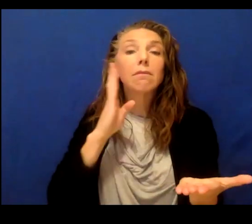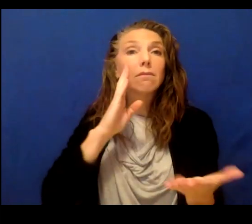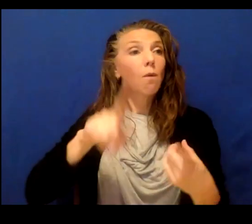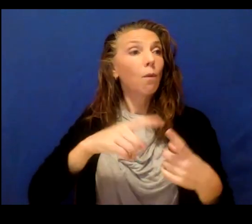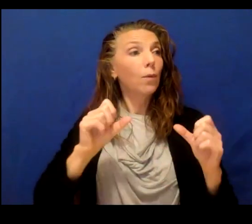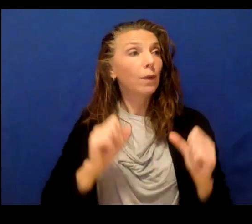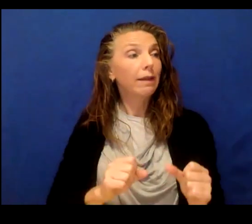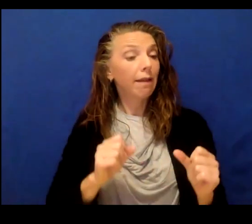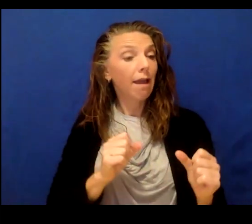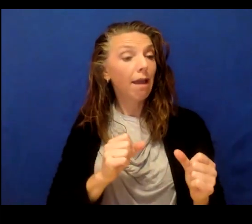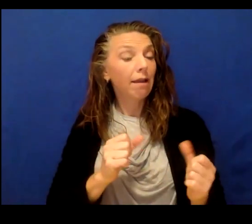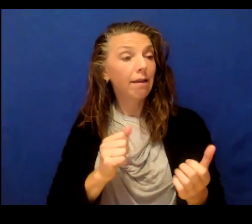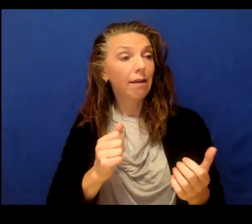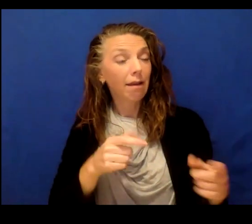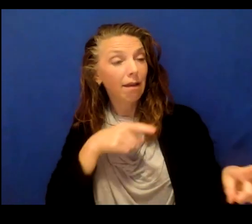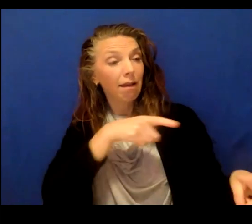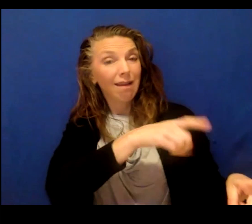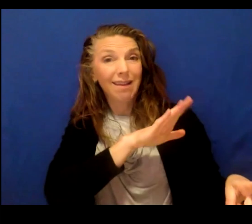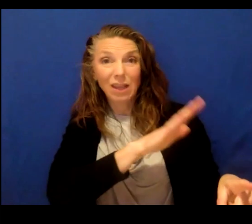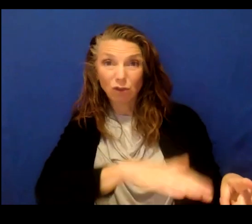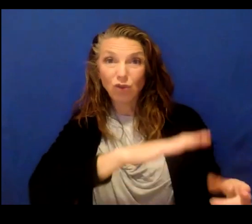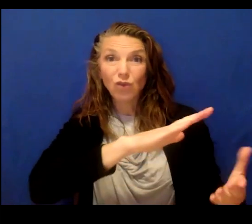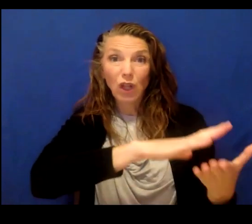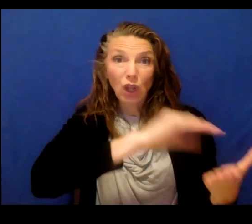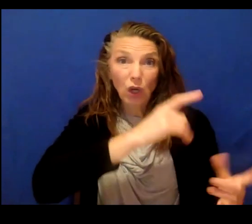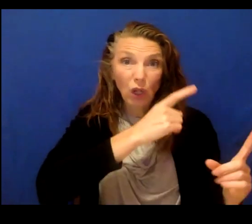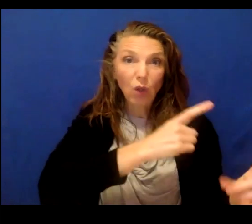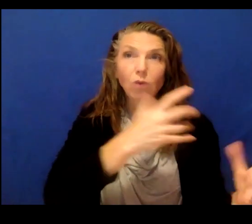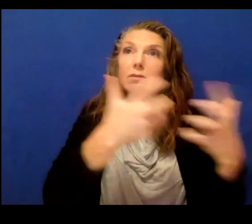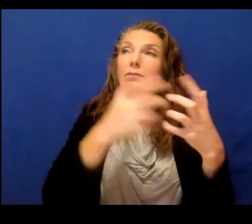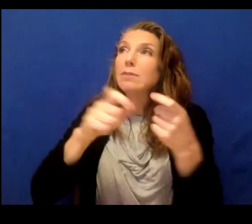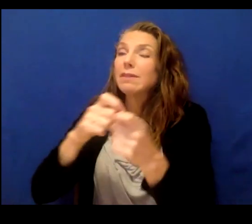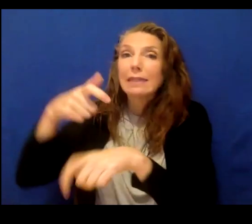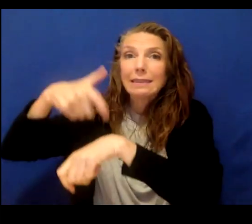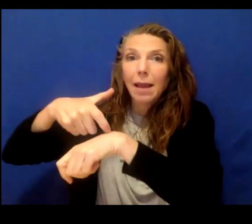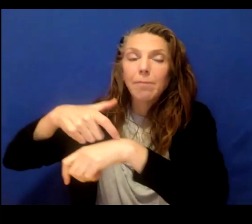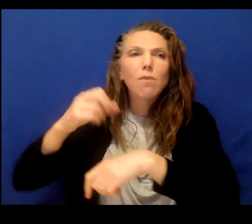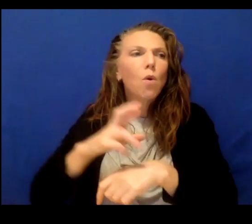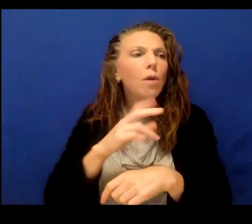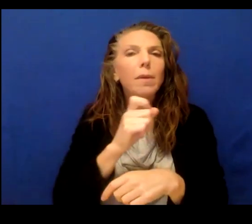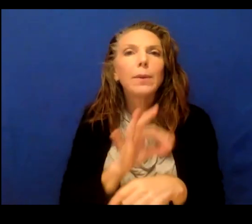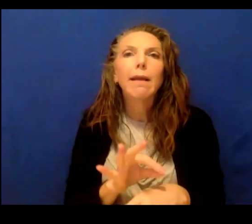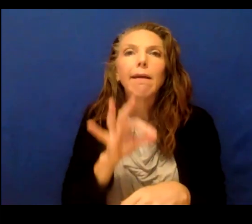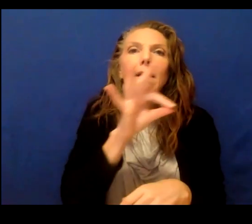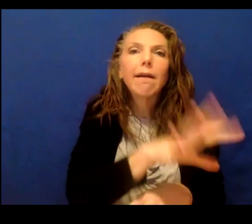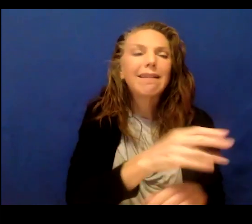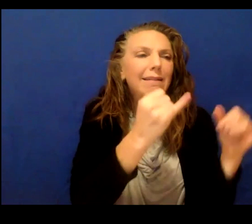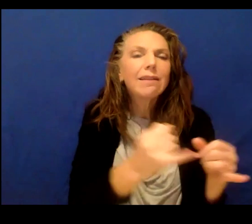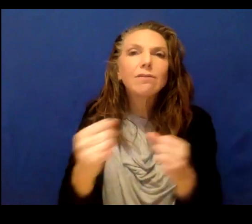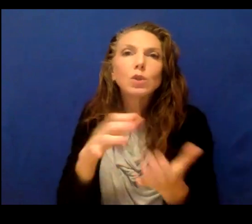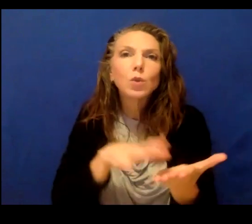can align children's learning goals with different times of the day or activities, or when we can embed individualized learning